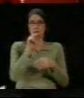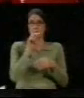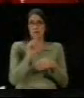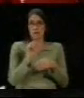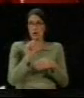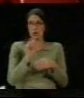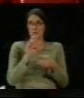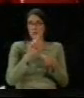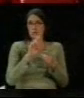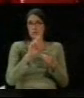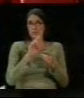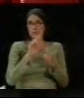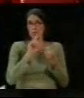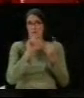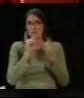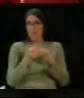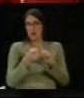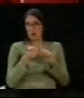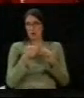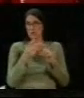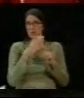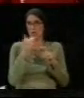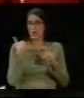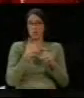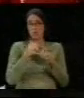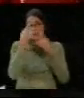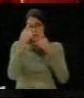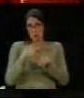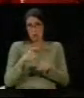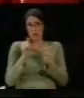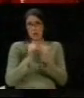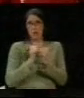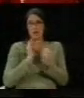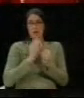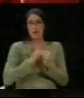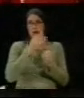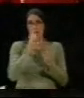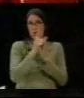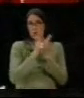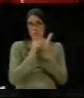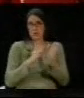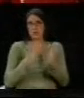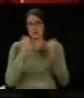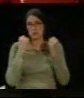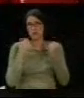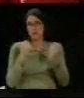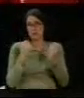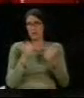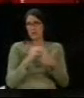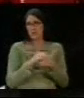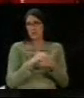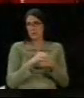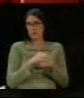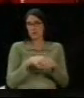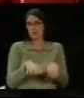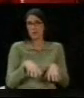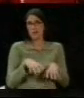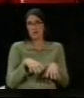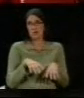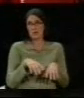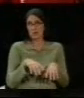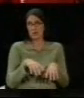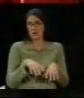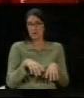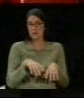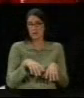reversed, and we agree with our attorney pretty strongly that it case law is pretty